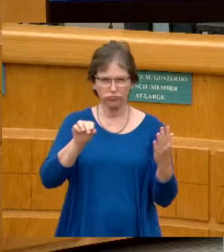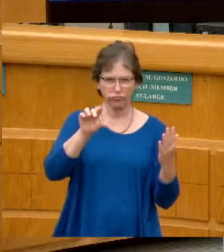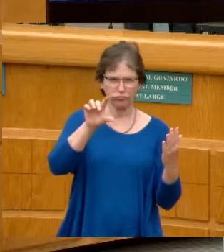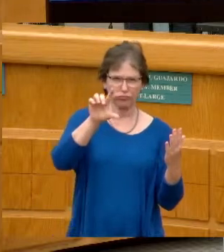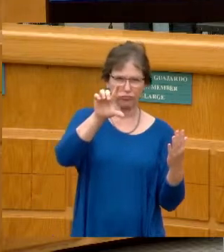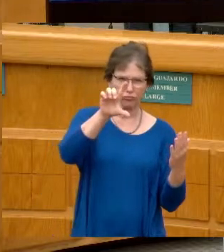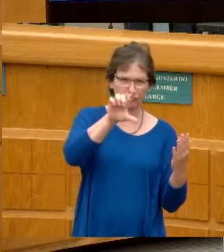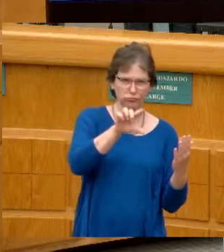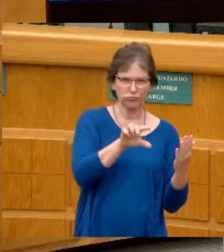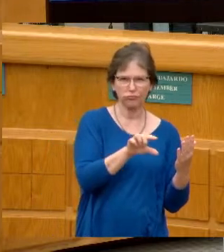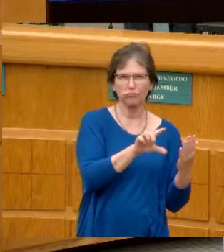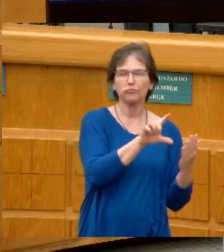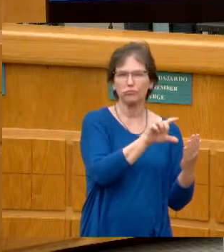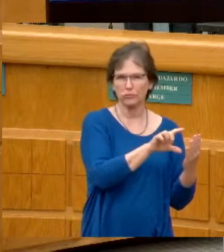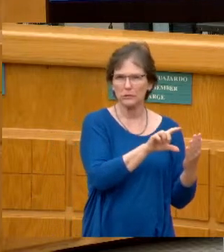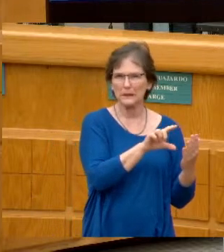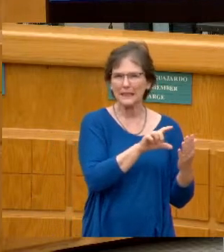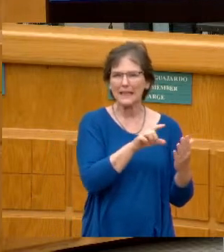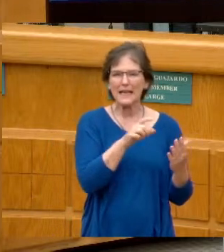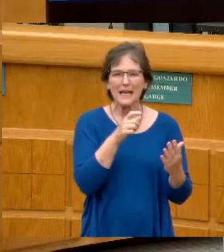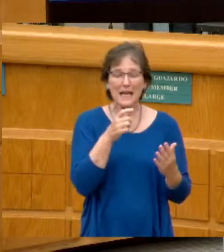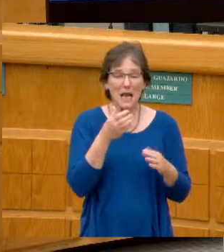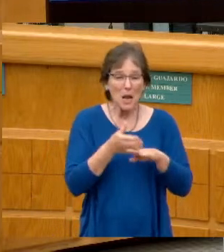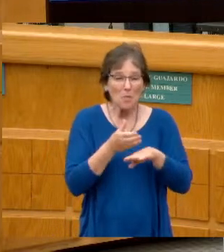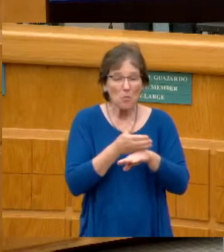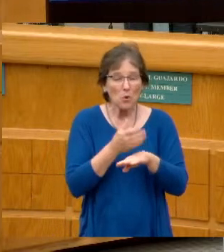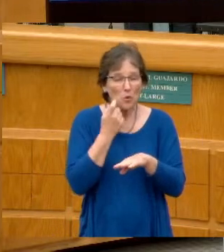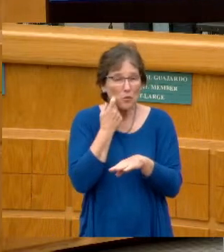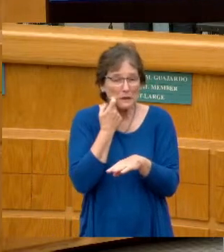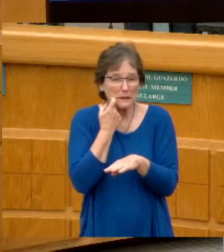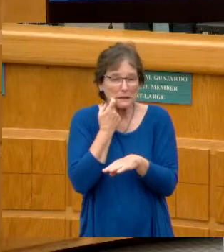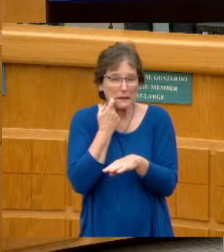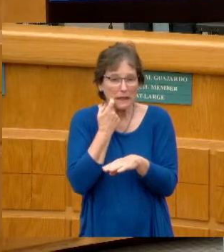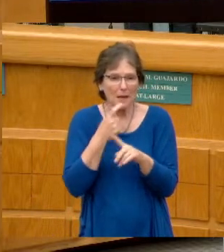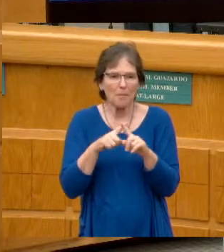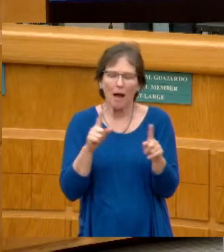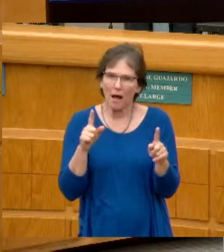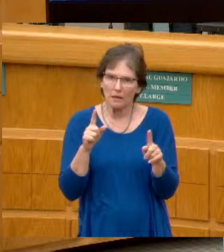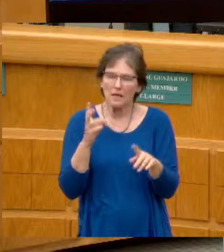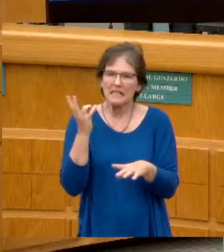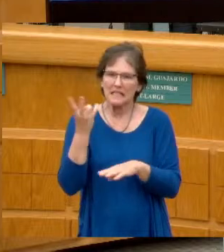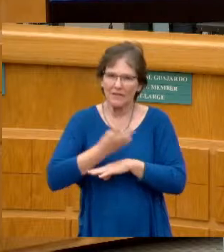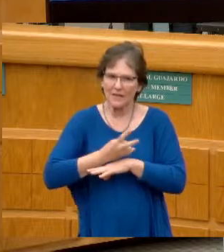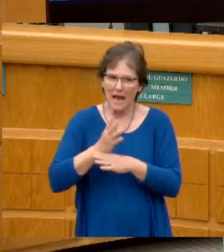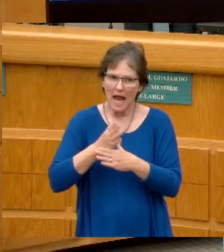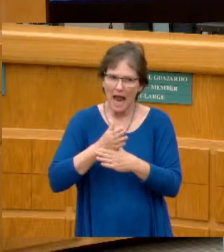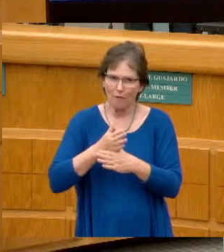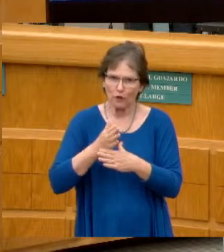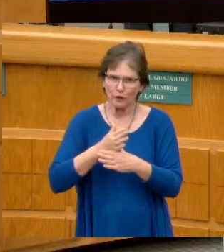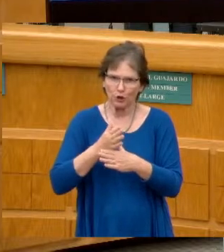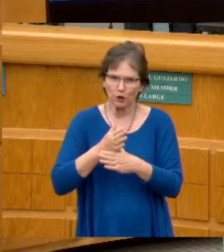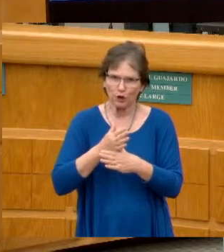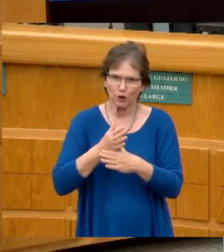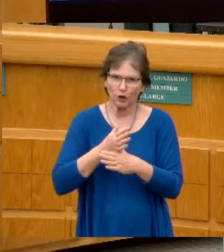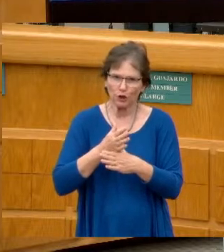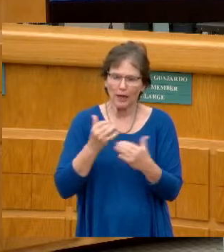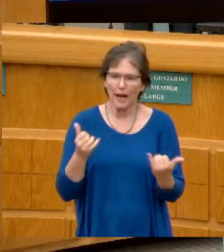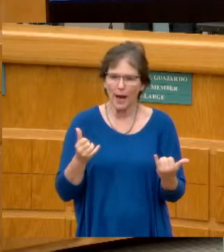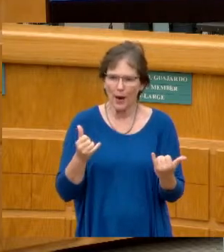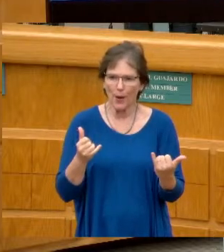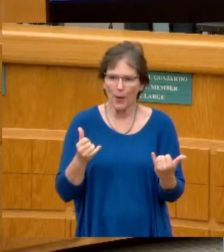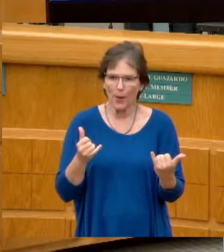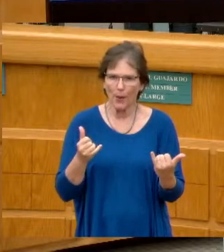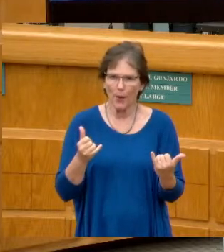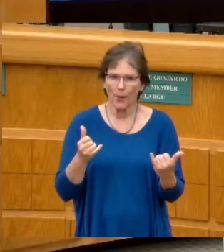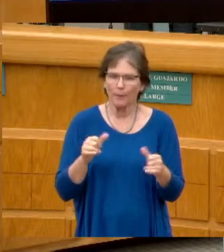then it jumps up to 38 cases, 33, 39. It comes down to 11. And then 12,